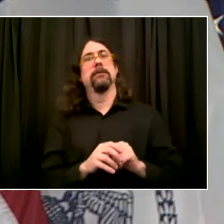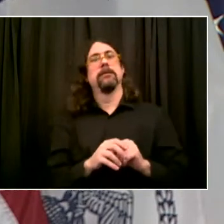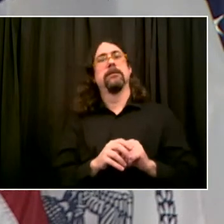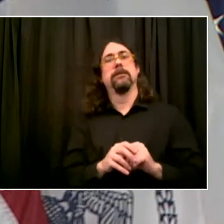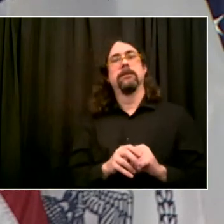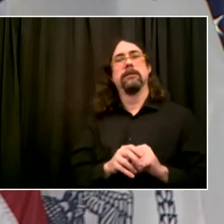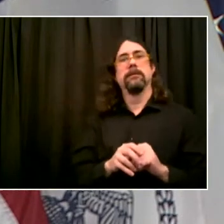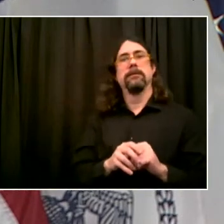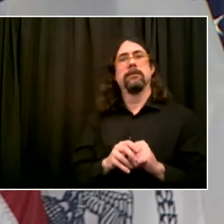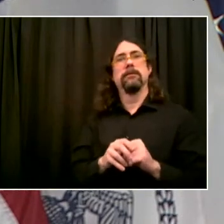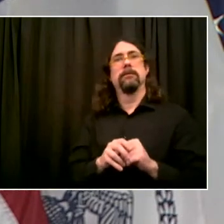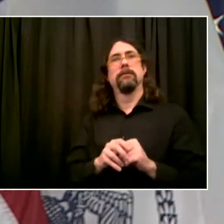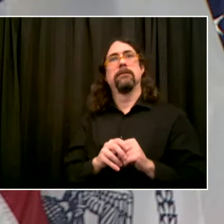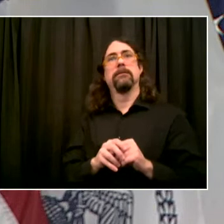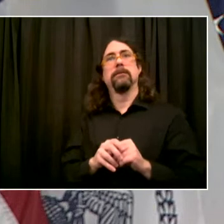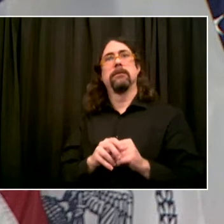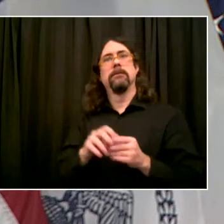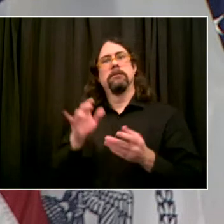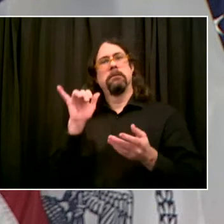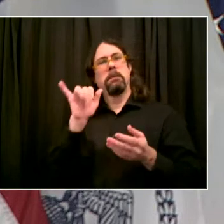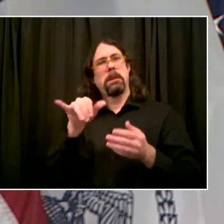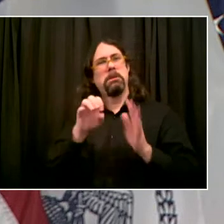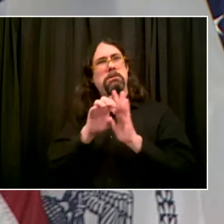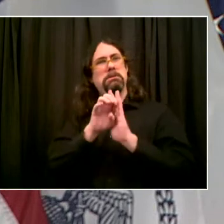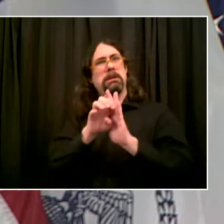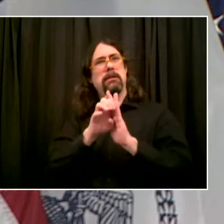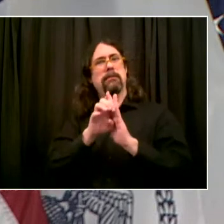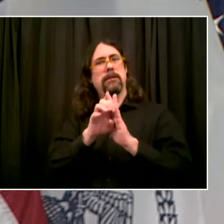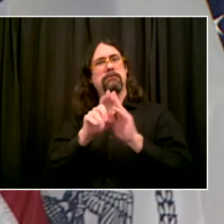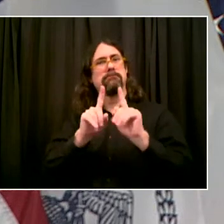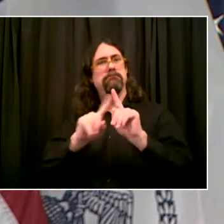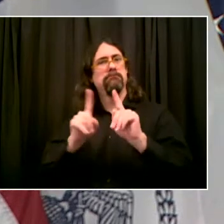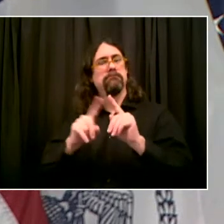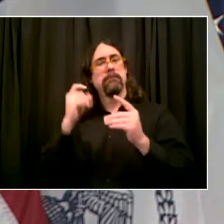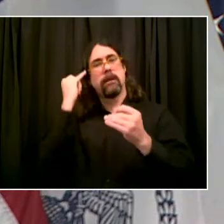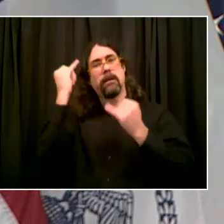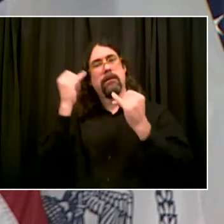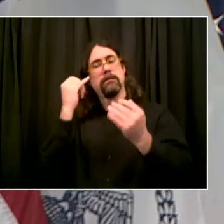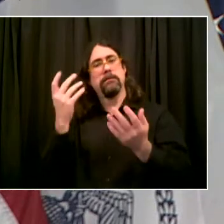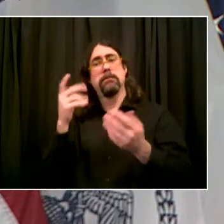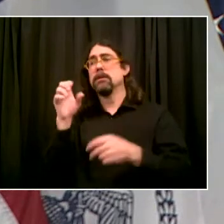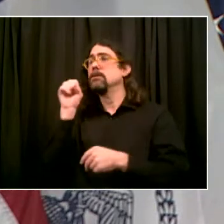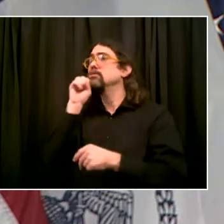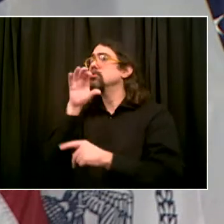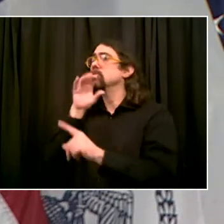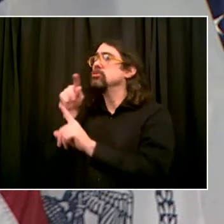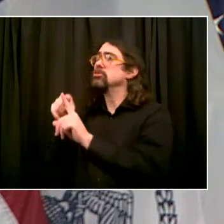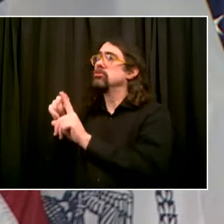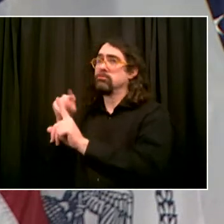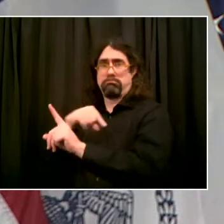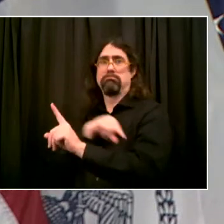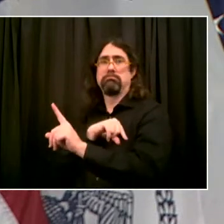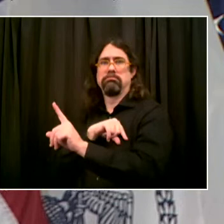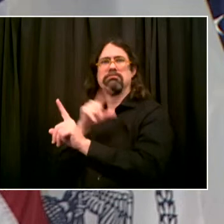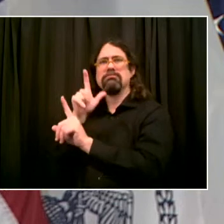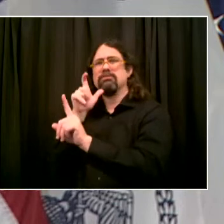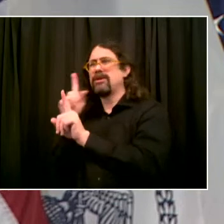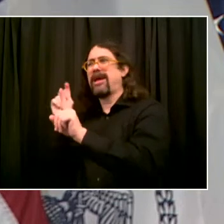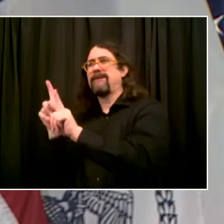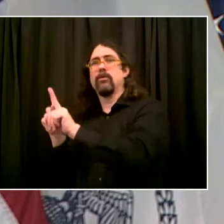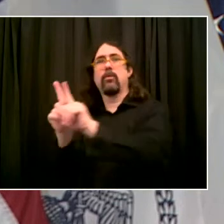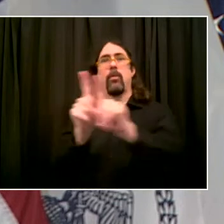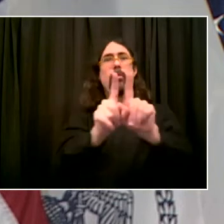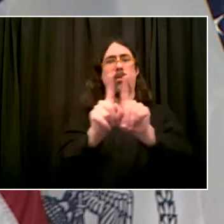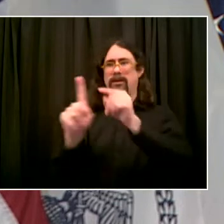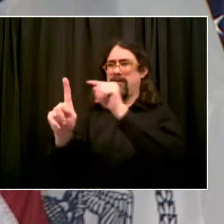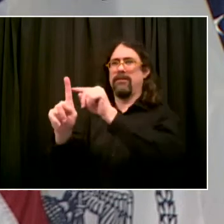of the approaches. We're working out the specifics, but clearly part of the solution is a lot more outreach and communication in